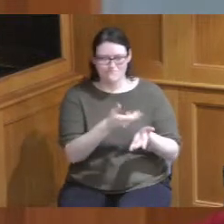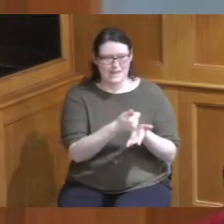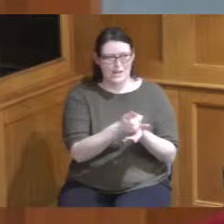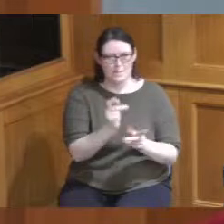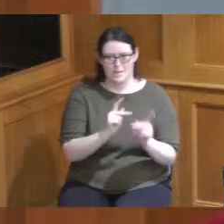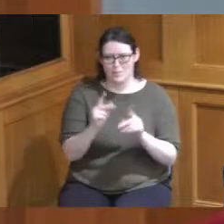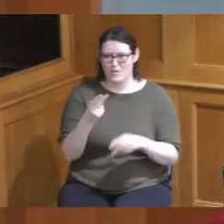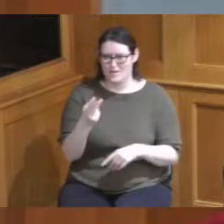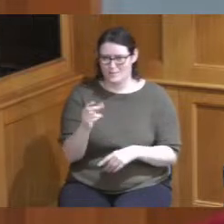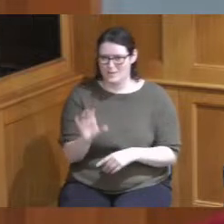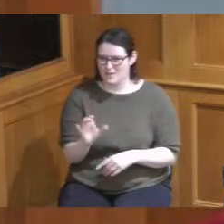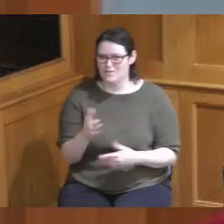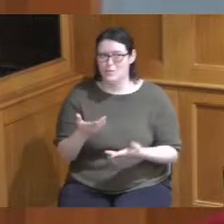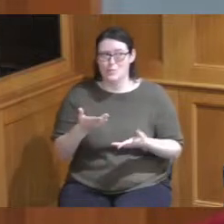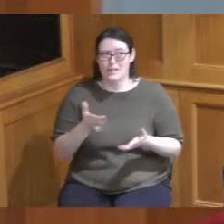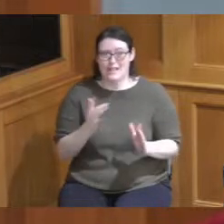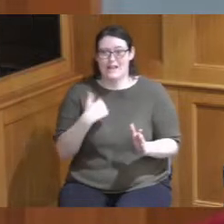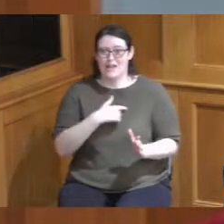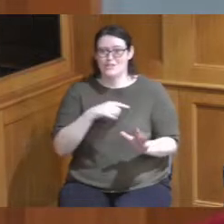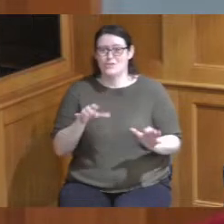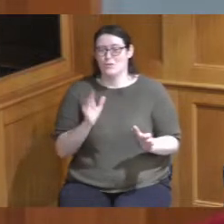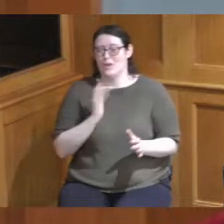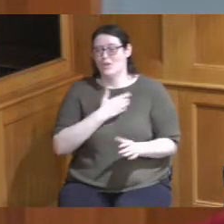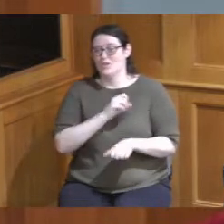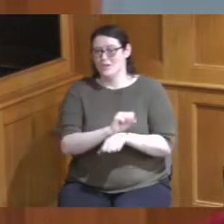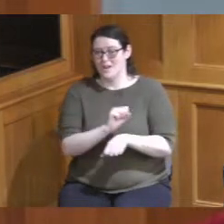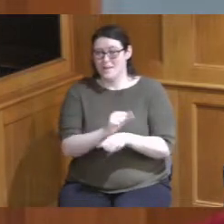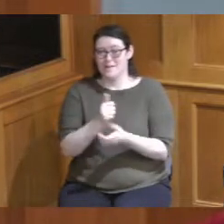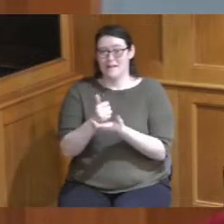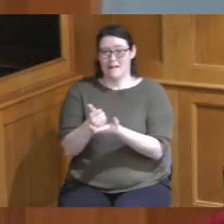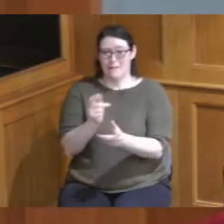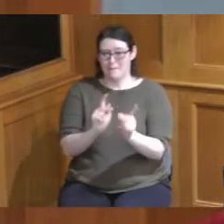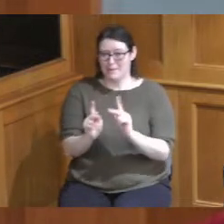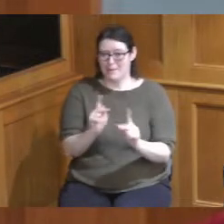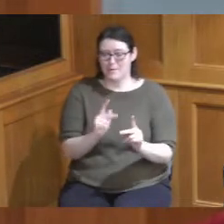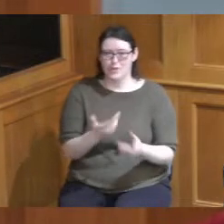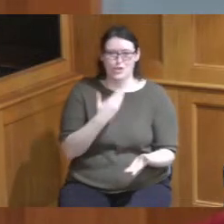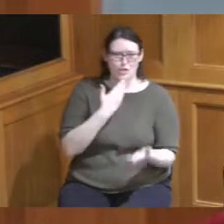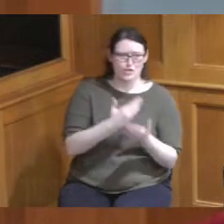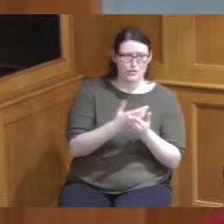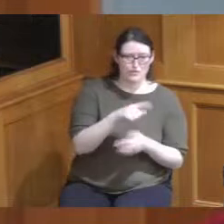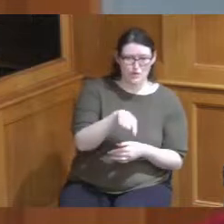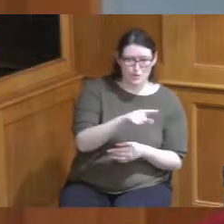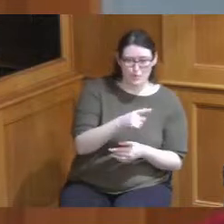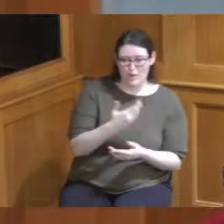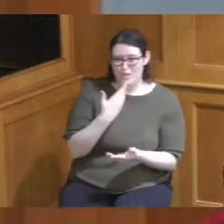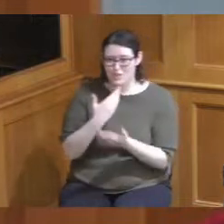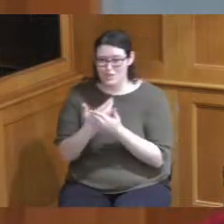us help Hamilton County families to stay in their homes. It's good for them and it's good for the county.